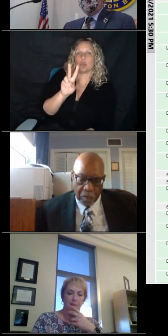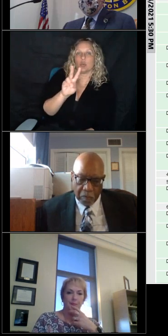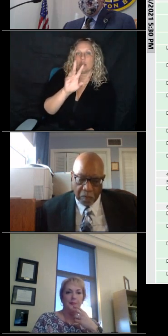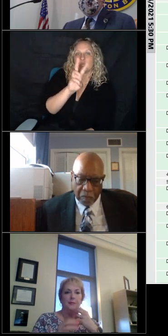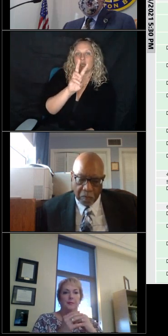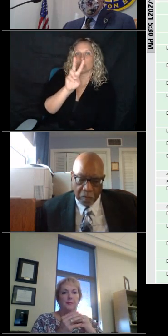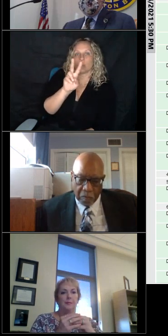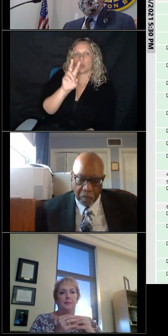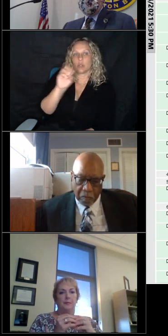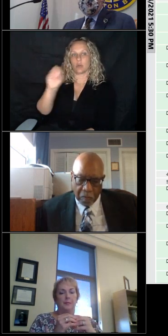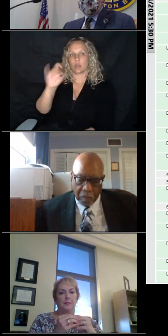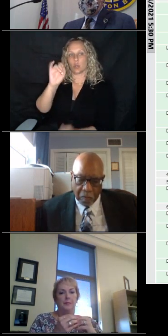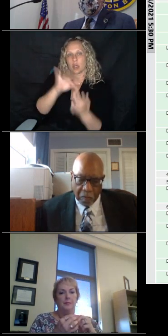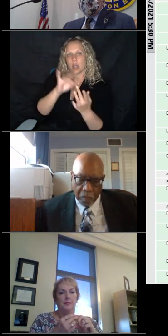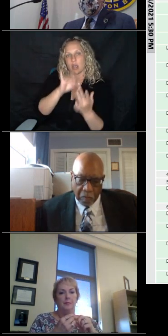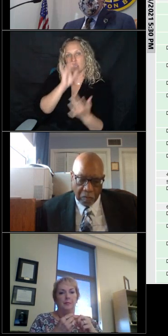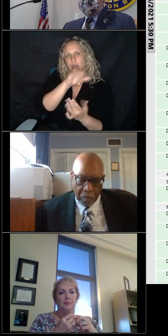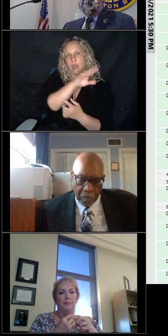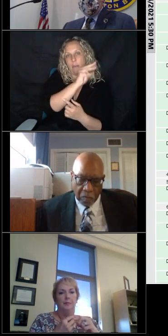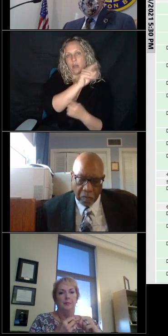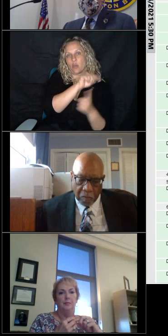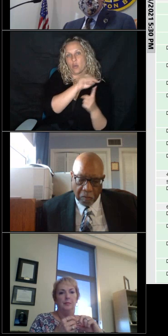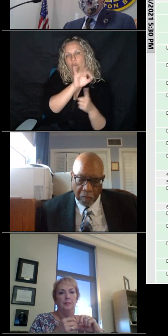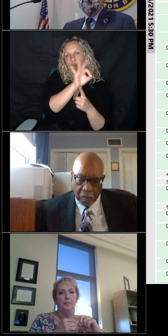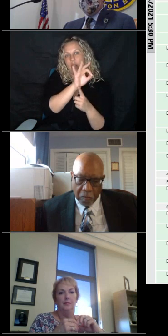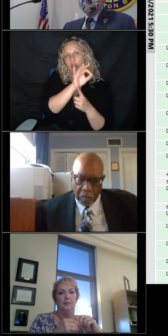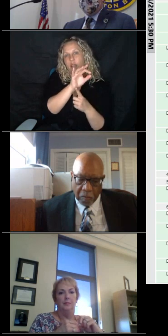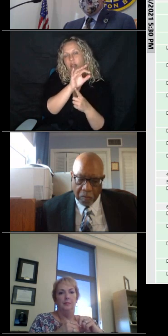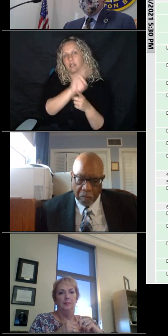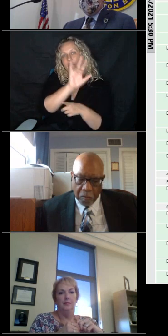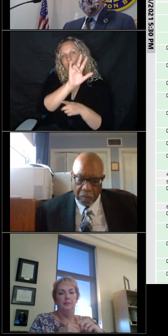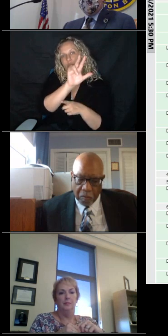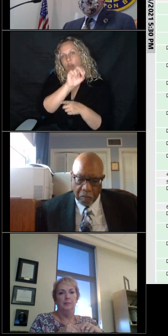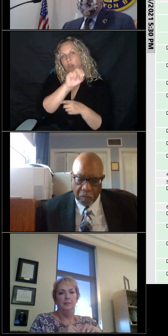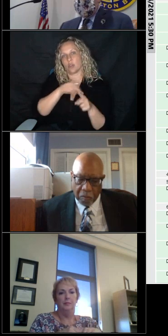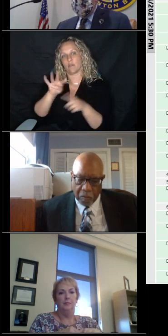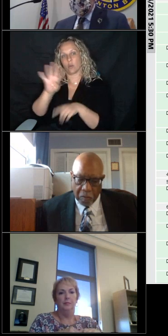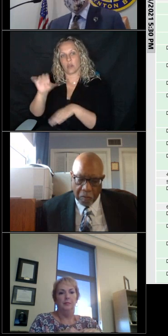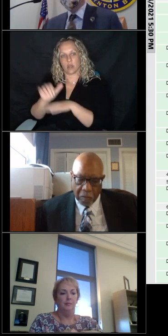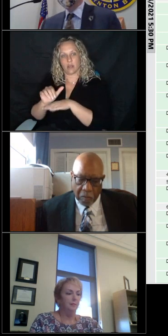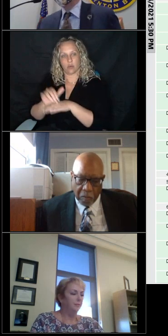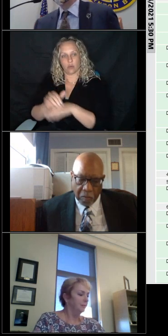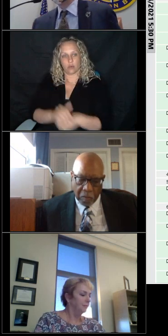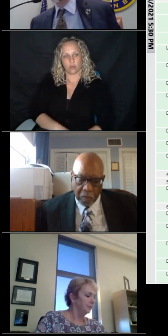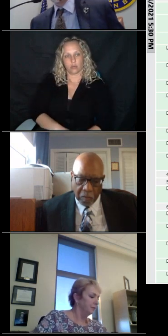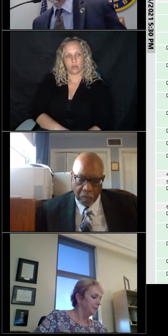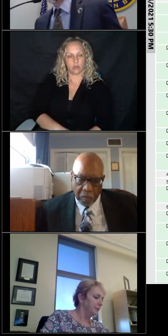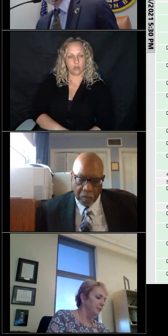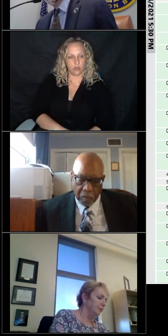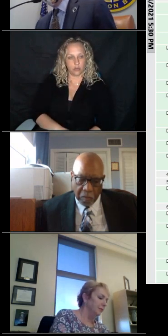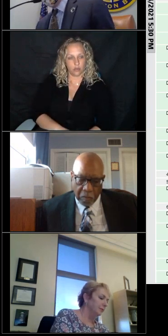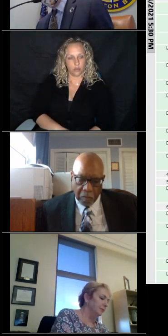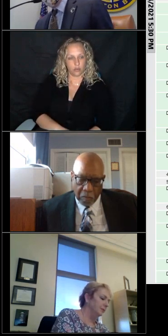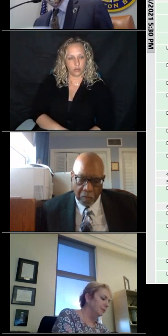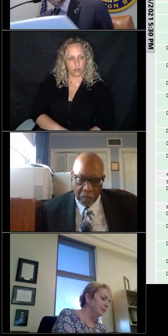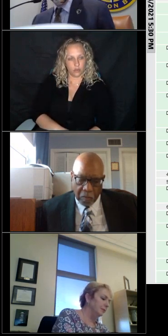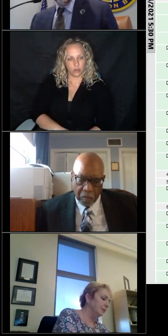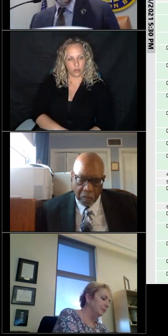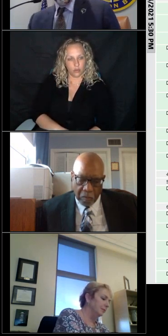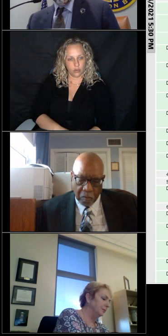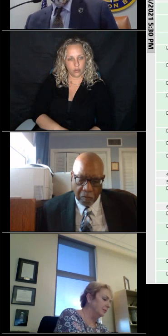561-742-6200, Monday through Friday, 7:30 in the morning to 4:30 in the afternoon. Thank you.